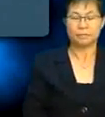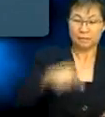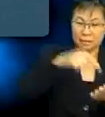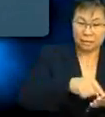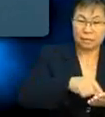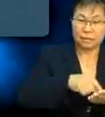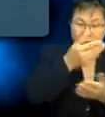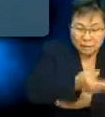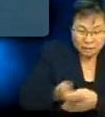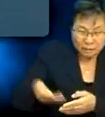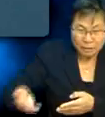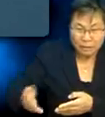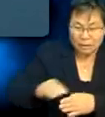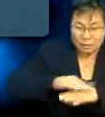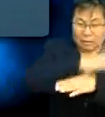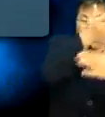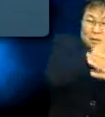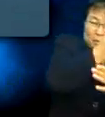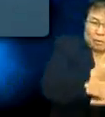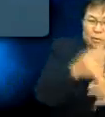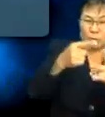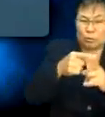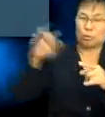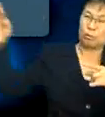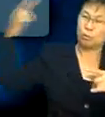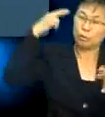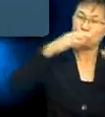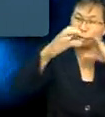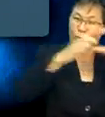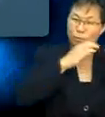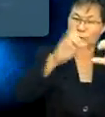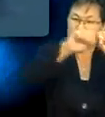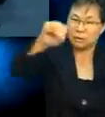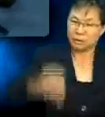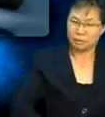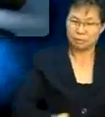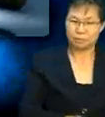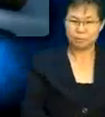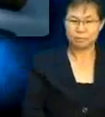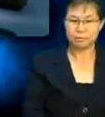These particles may cause disturbances to radio communication systems.